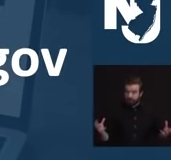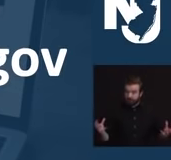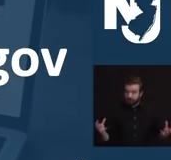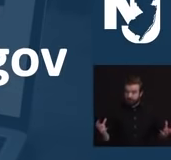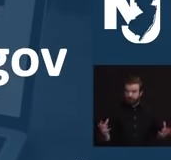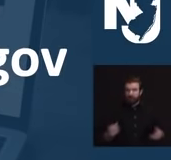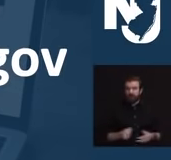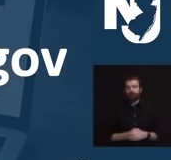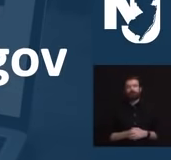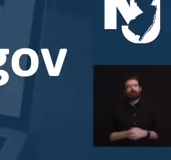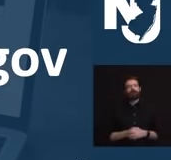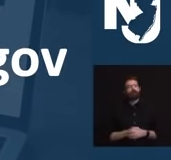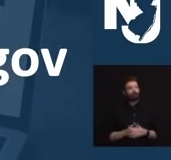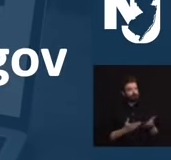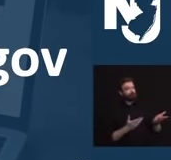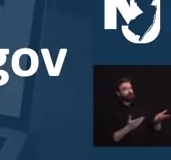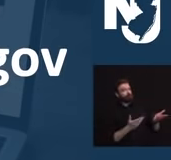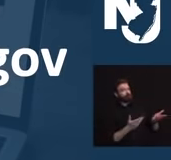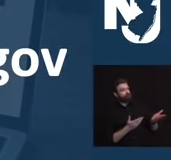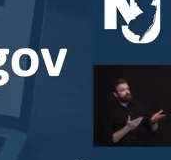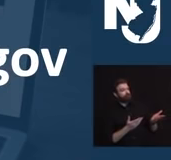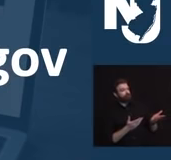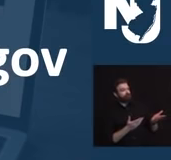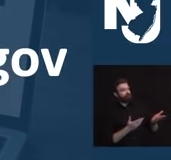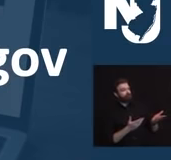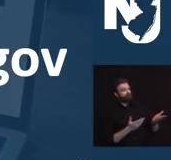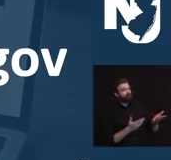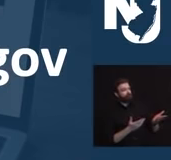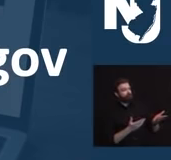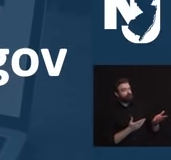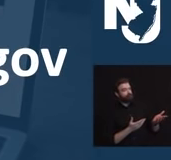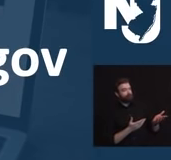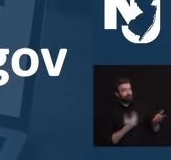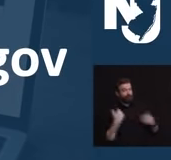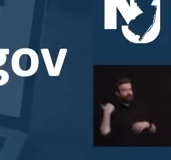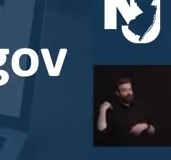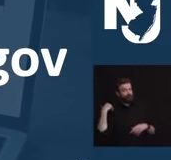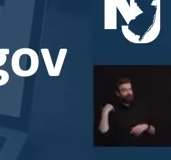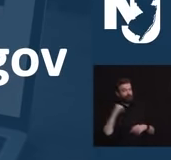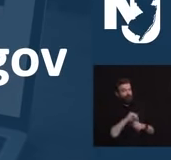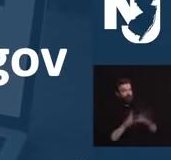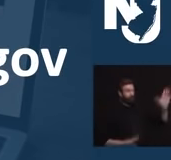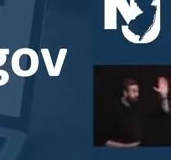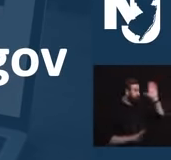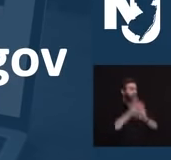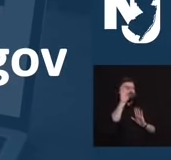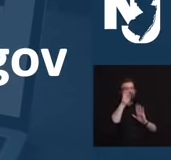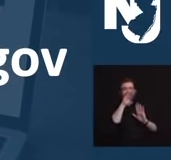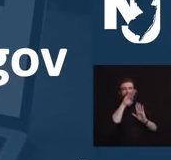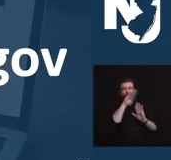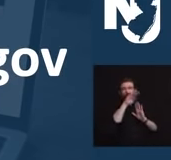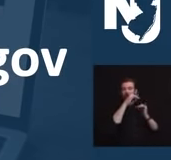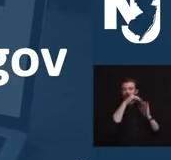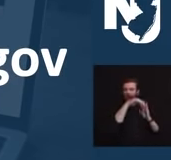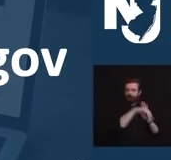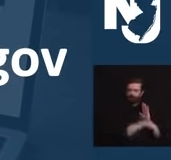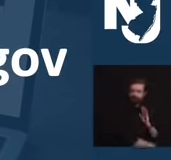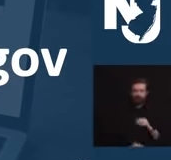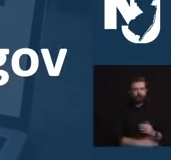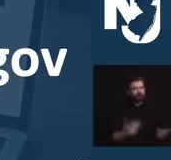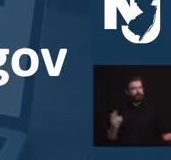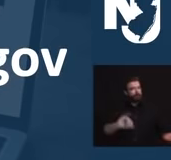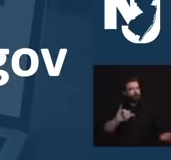ourselves for victory against this pandemic. Again, keep in mind, we have been at war. We want one